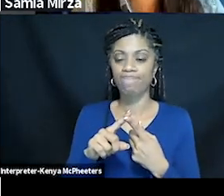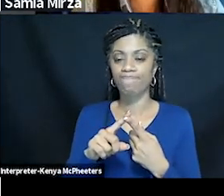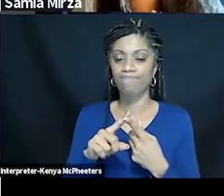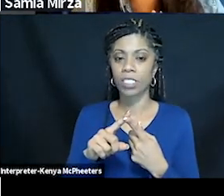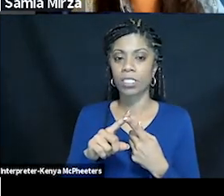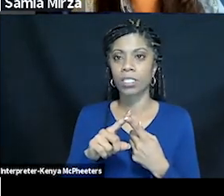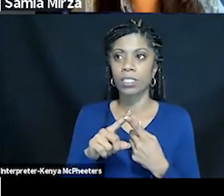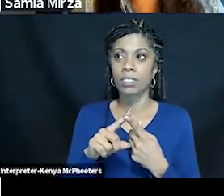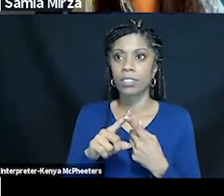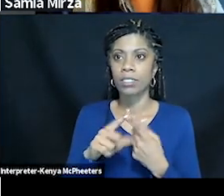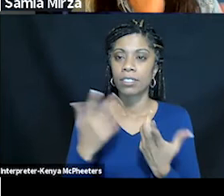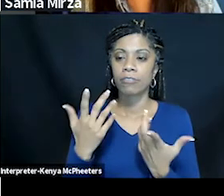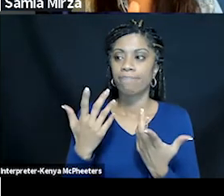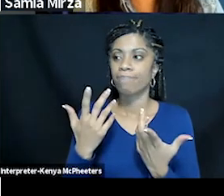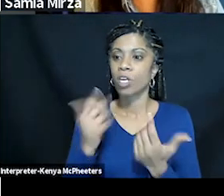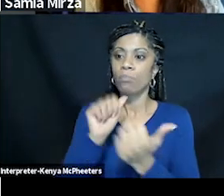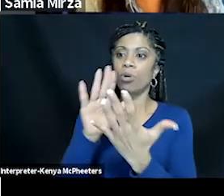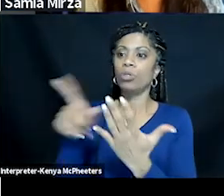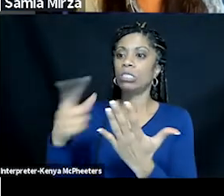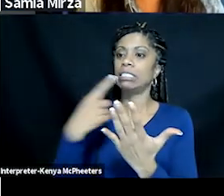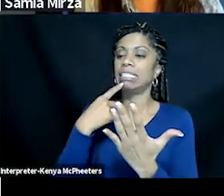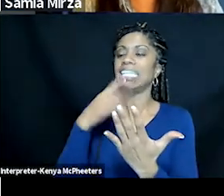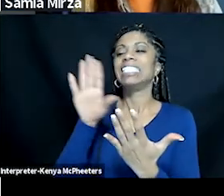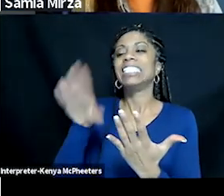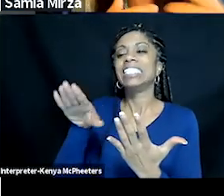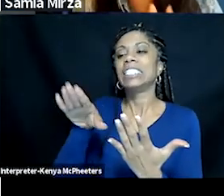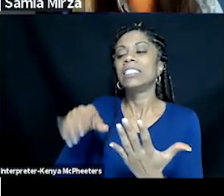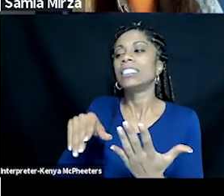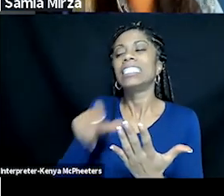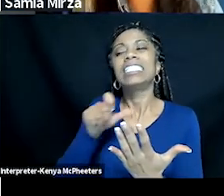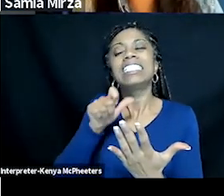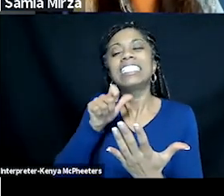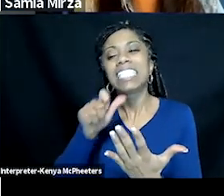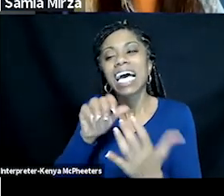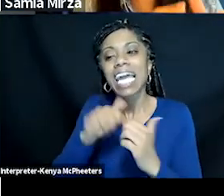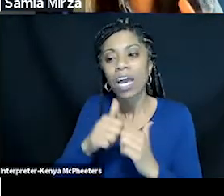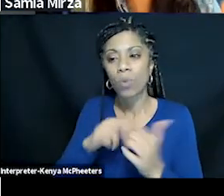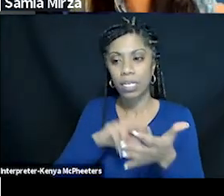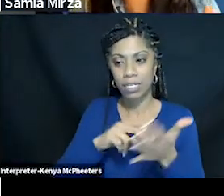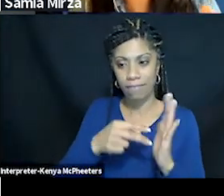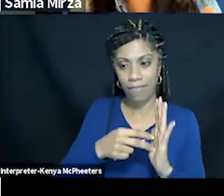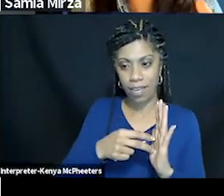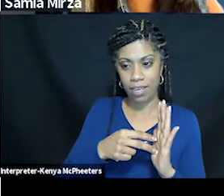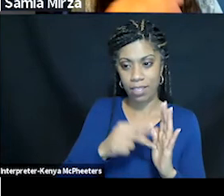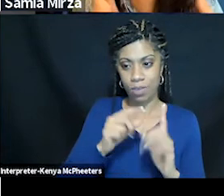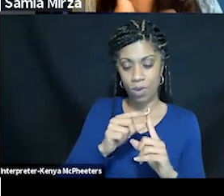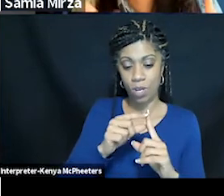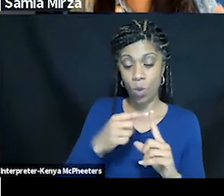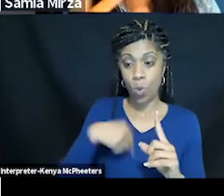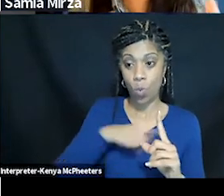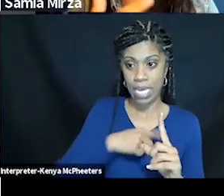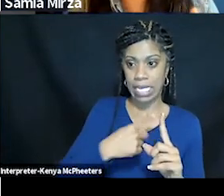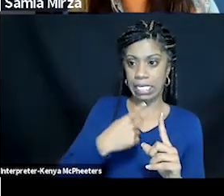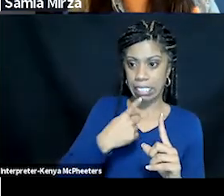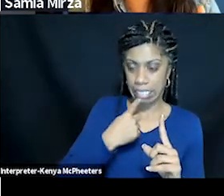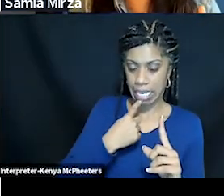how we define our communities. I know in the grant agreement, this is what it says, but that's not how we define it. This is how we define it. And perhaps we should have